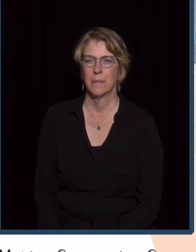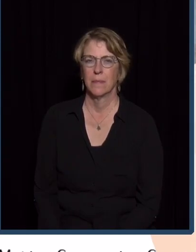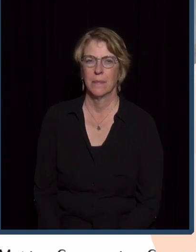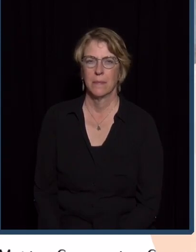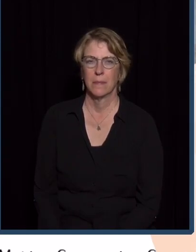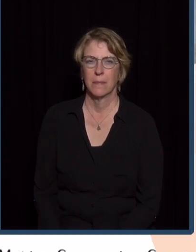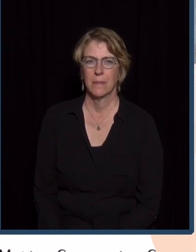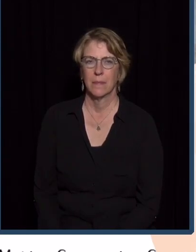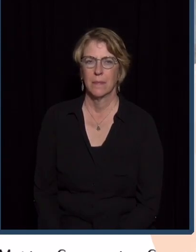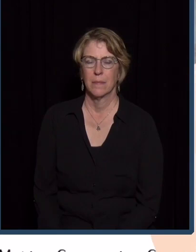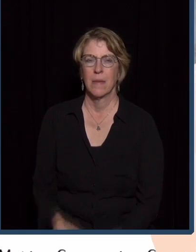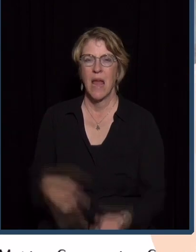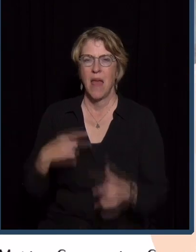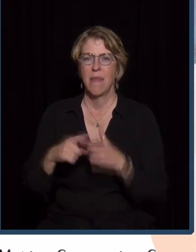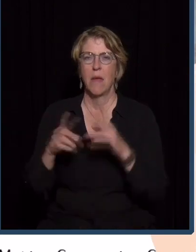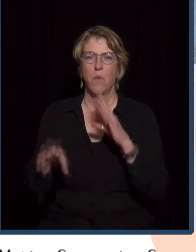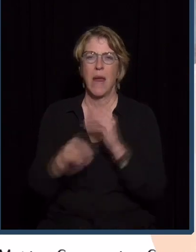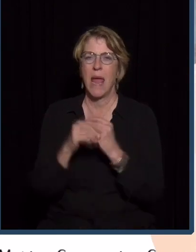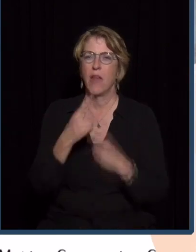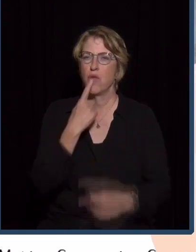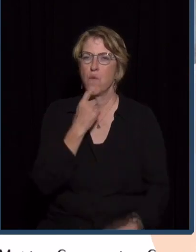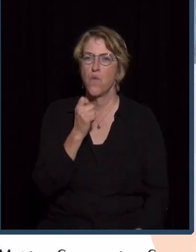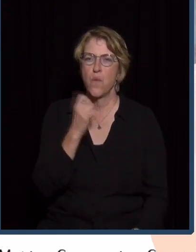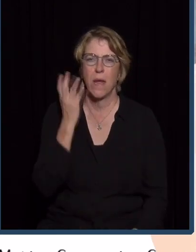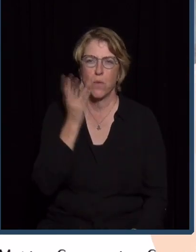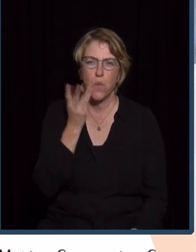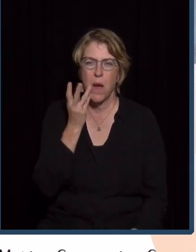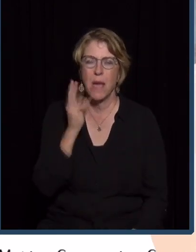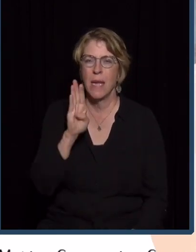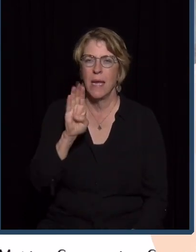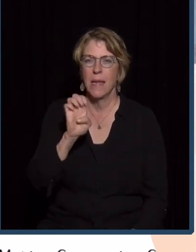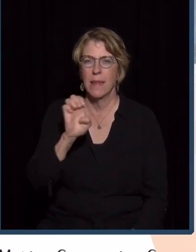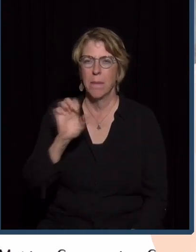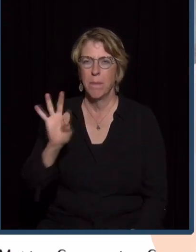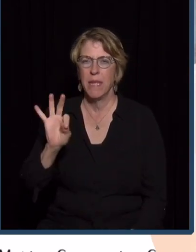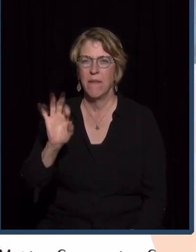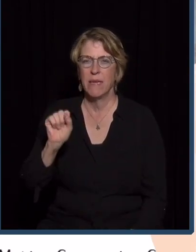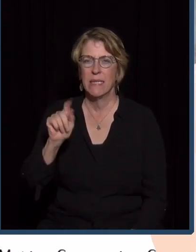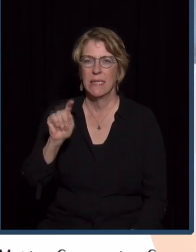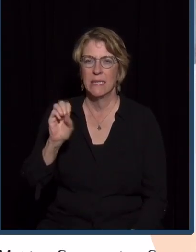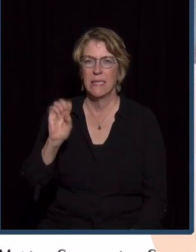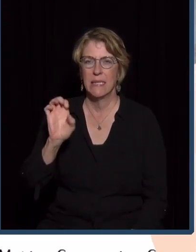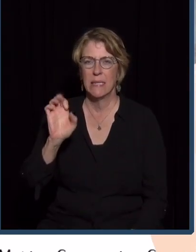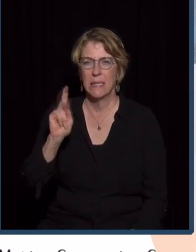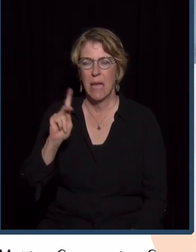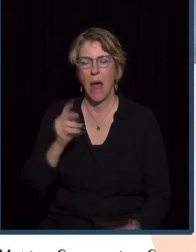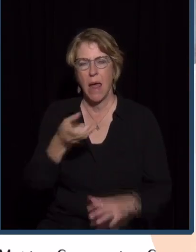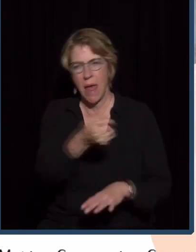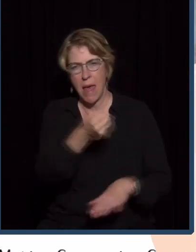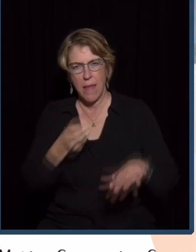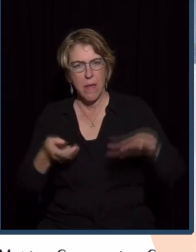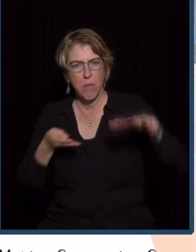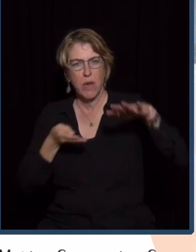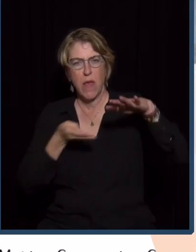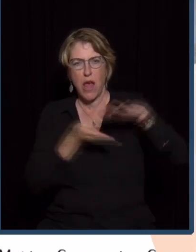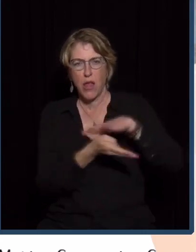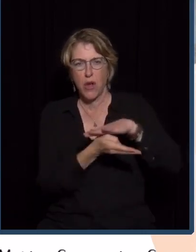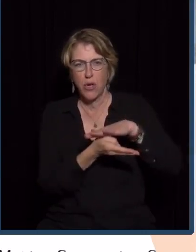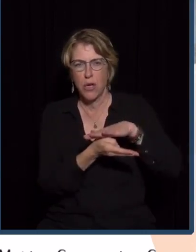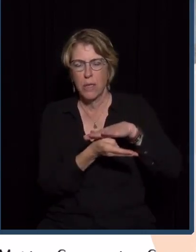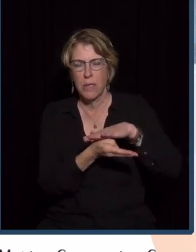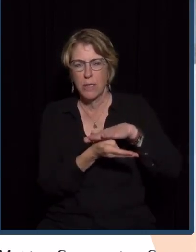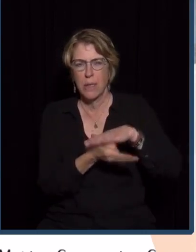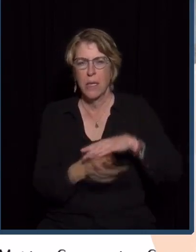We deglaze it with that red wine and the beef stock, and then throw it in the oven and cook it low and slow. I added about 1 part